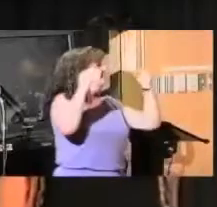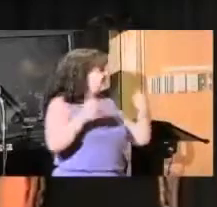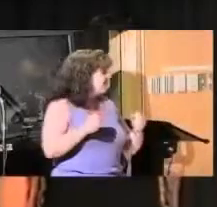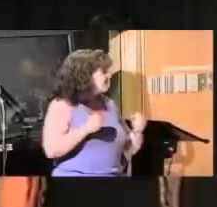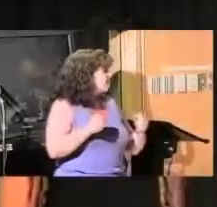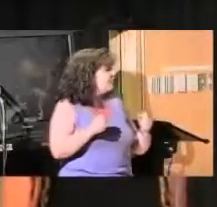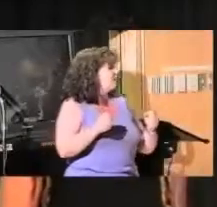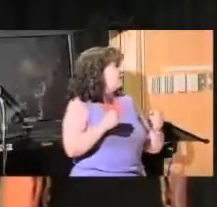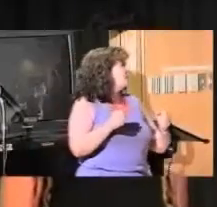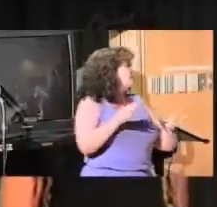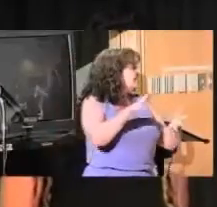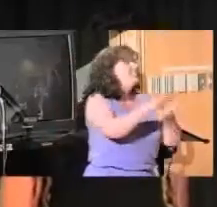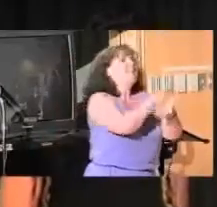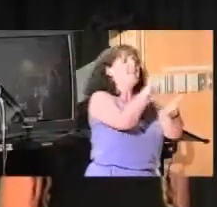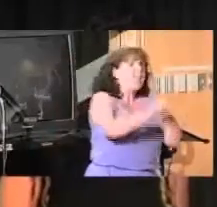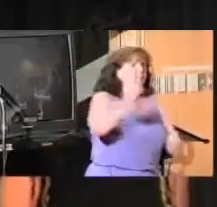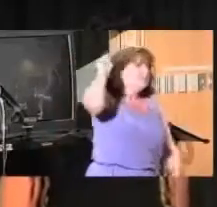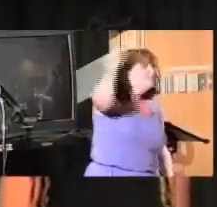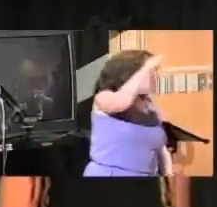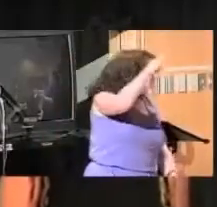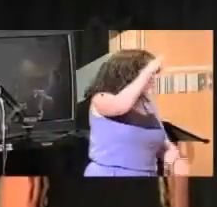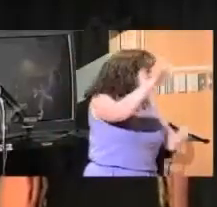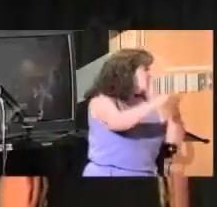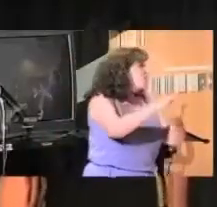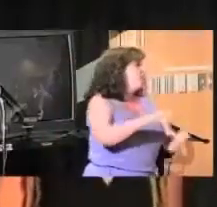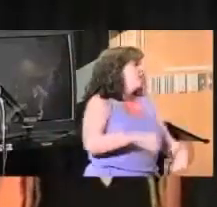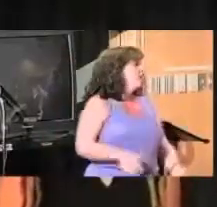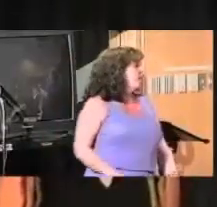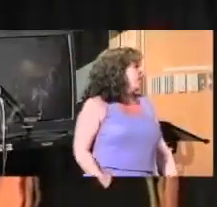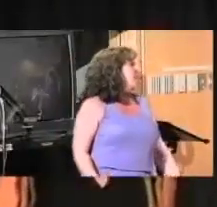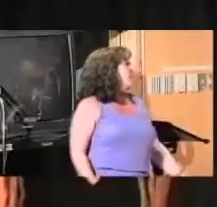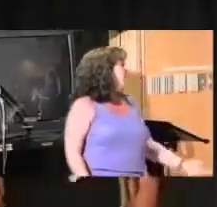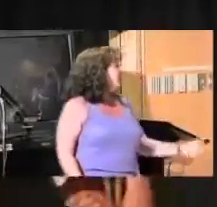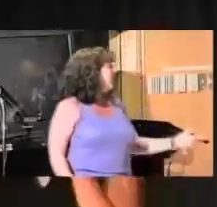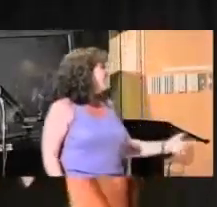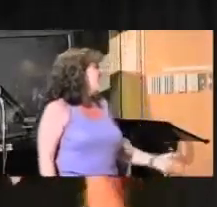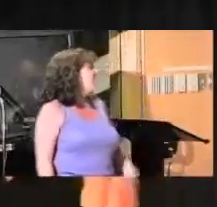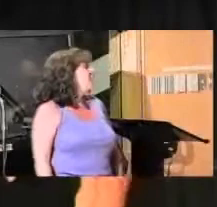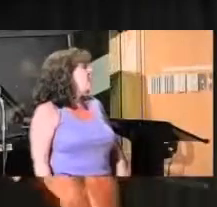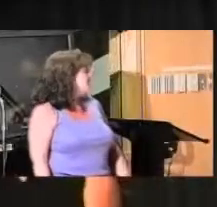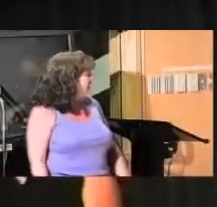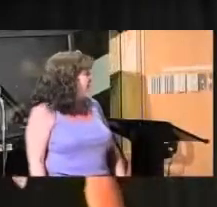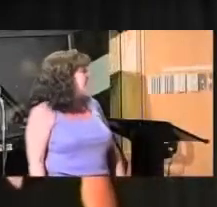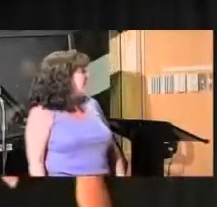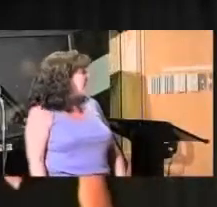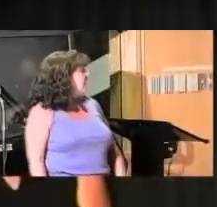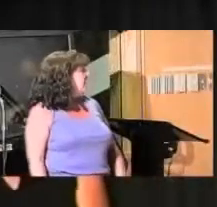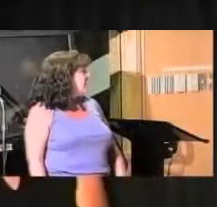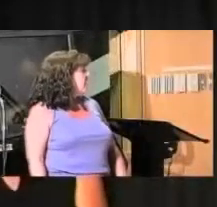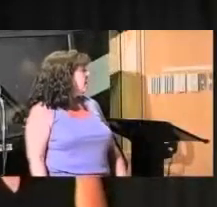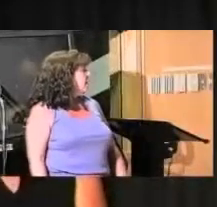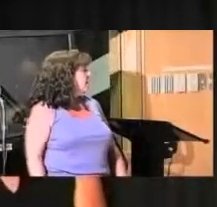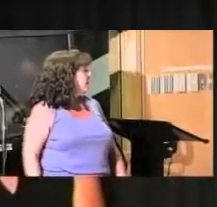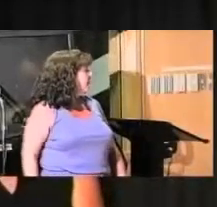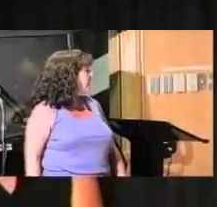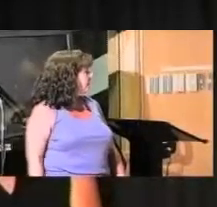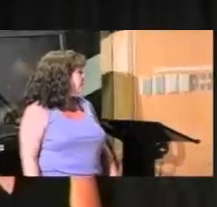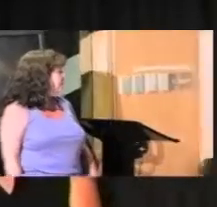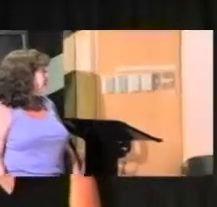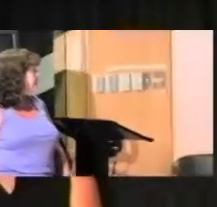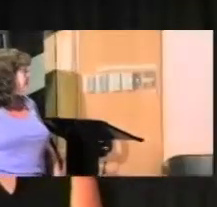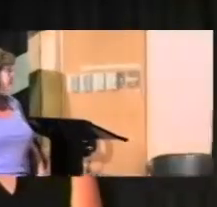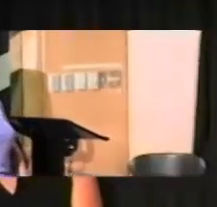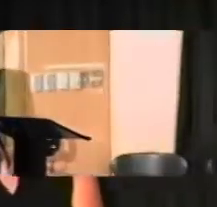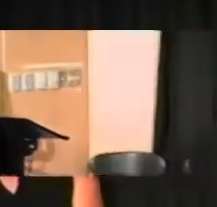in Grandview. Yeah. She is inspired to come to terms with her personal experience with trauma.